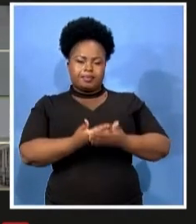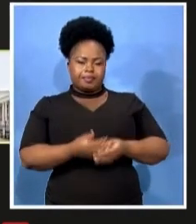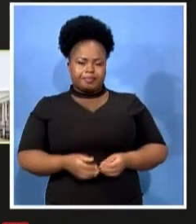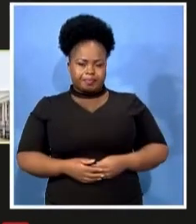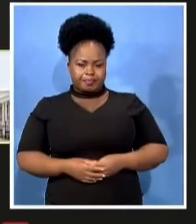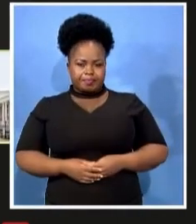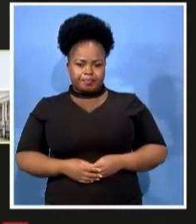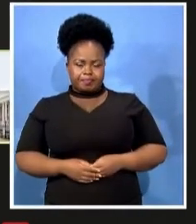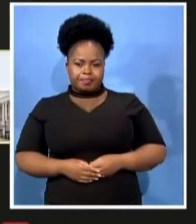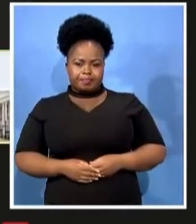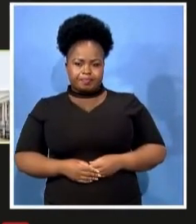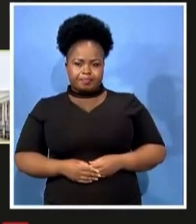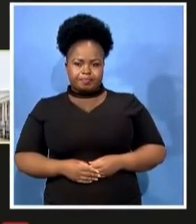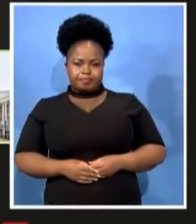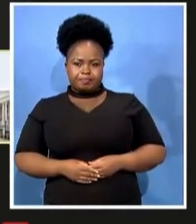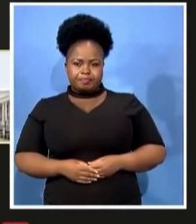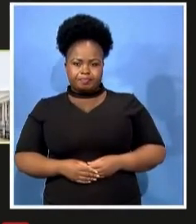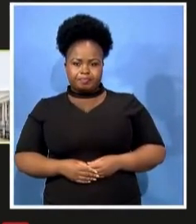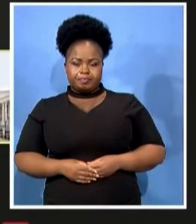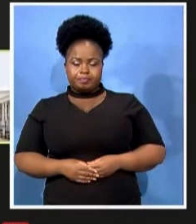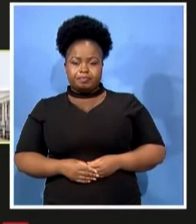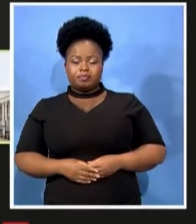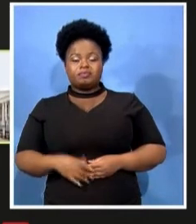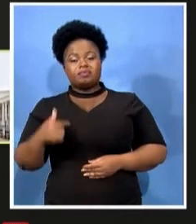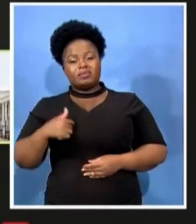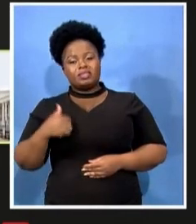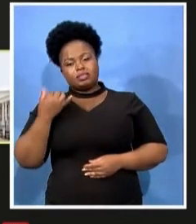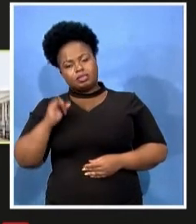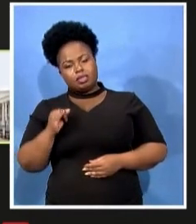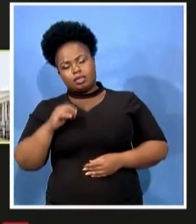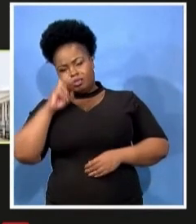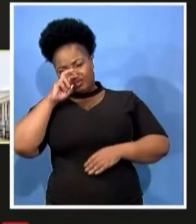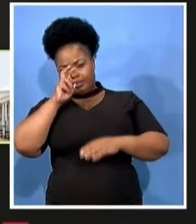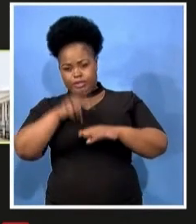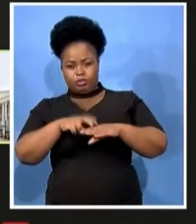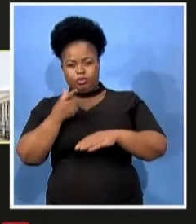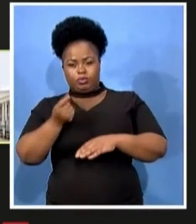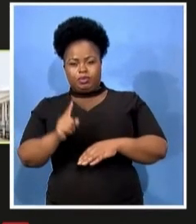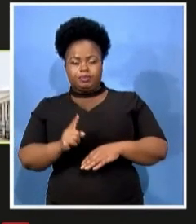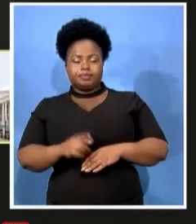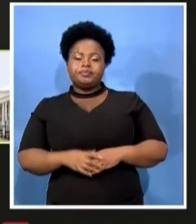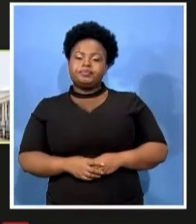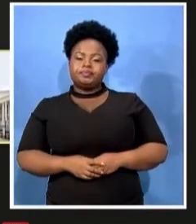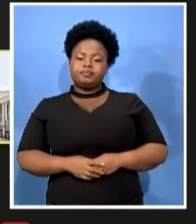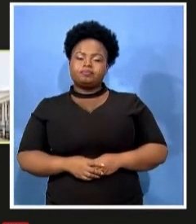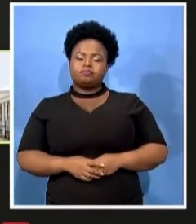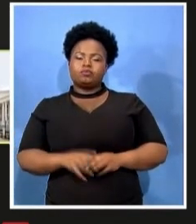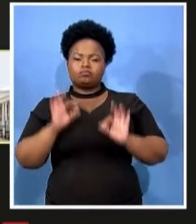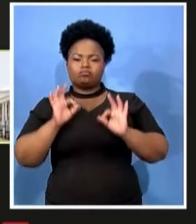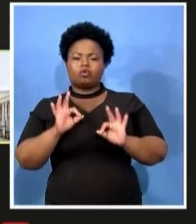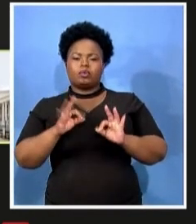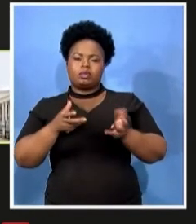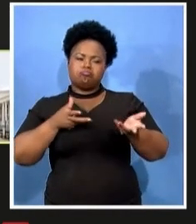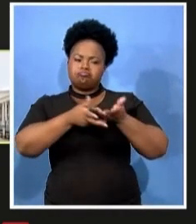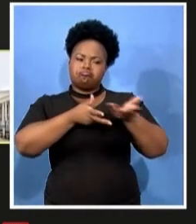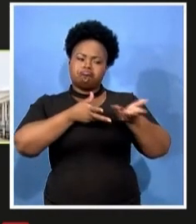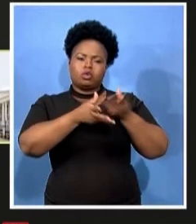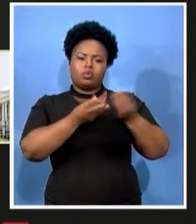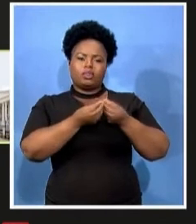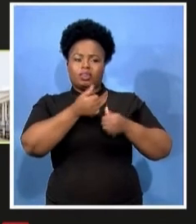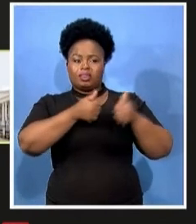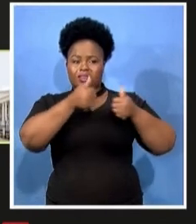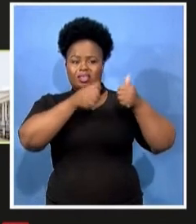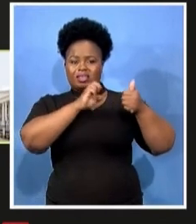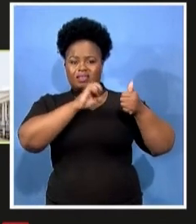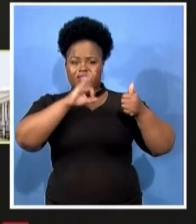have to also correspond properly with the leadership of the EFF with regards to this letter, that we were